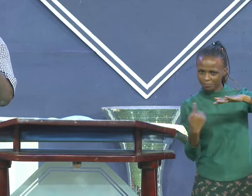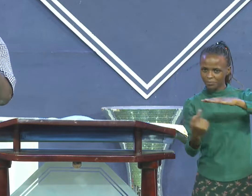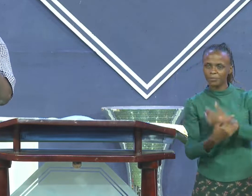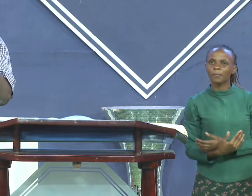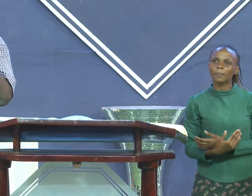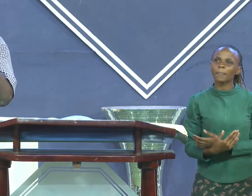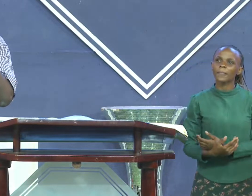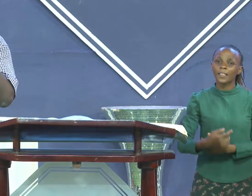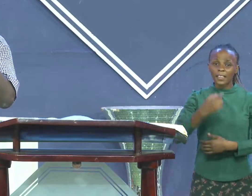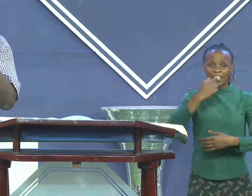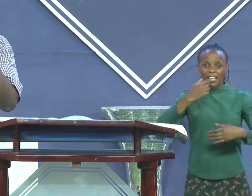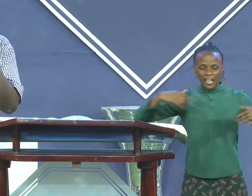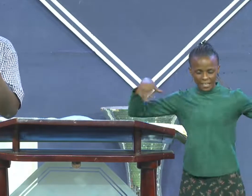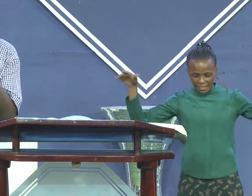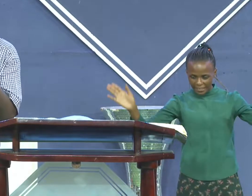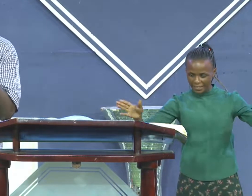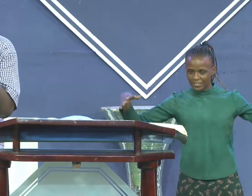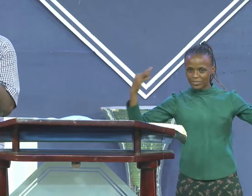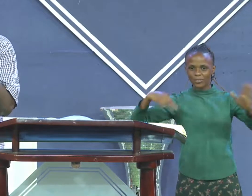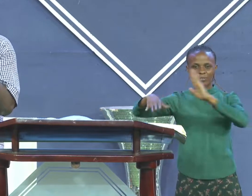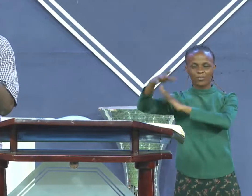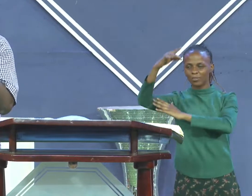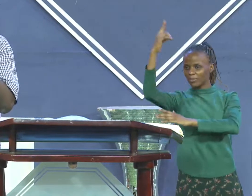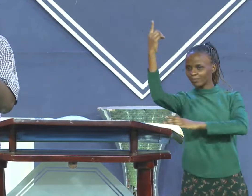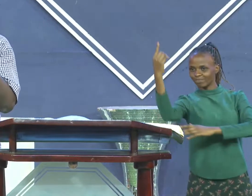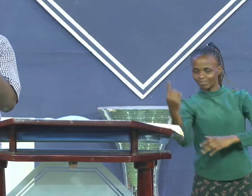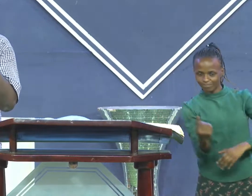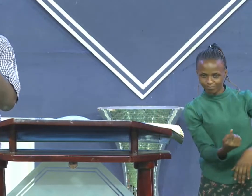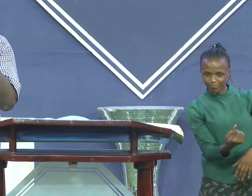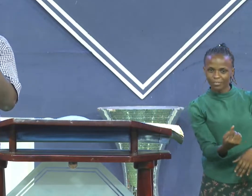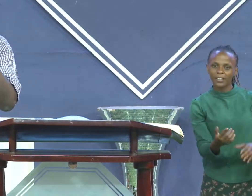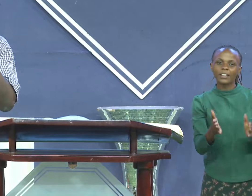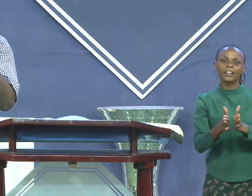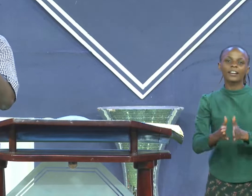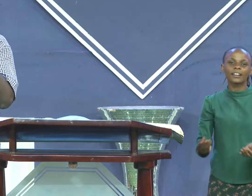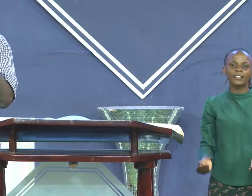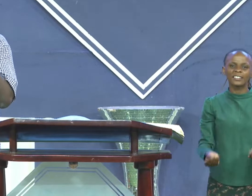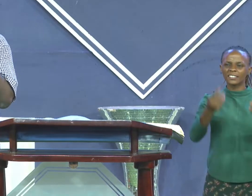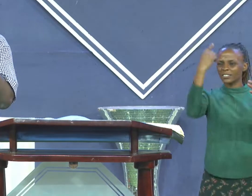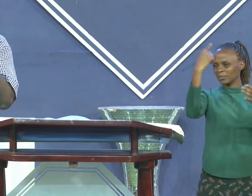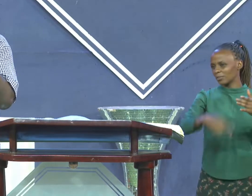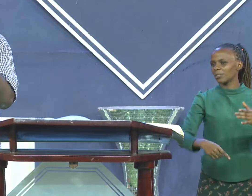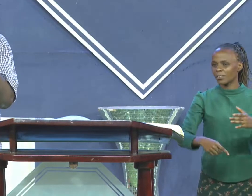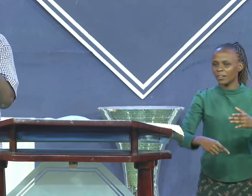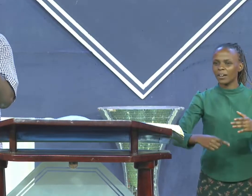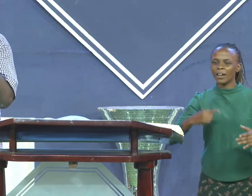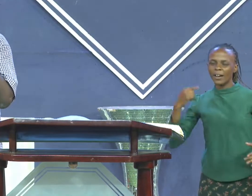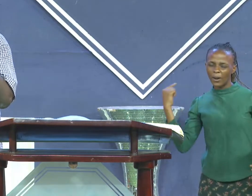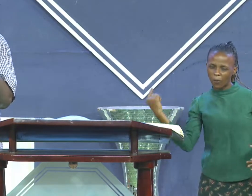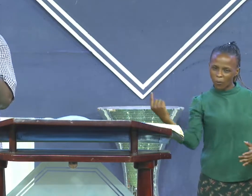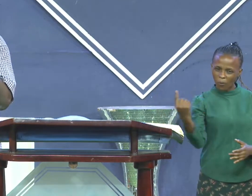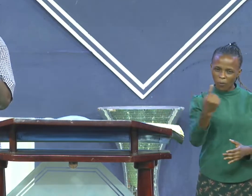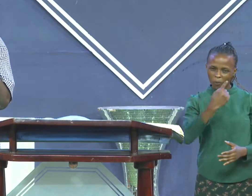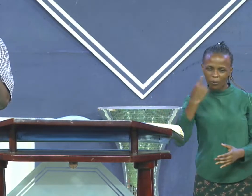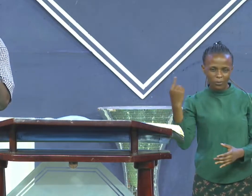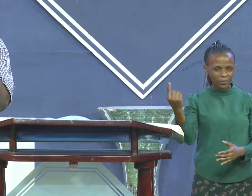The angel of the Lord came. And what the angel did was just to open the